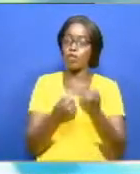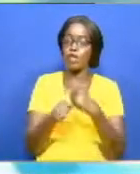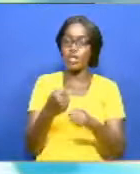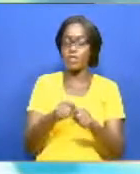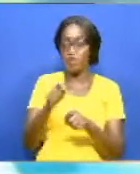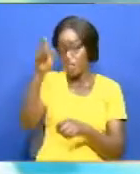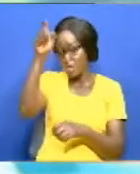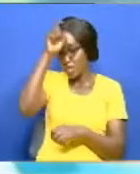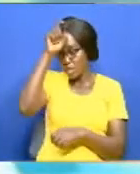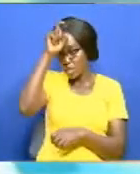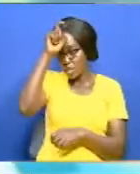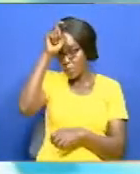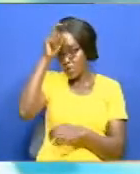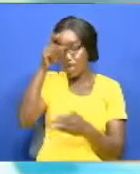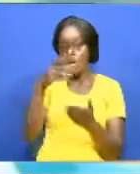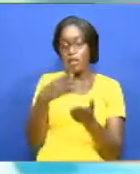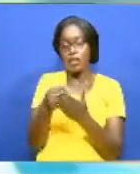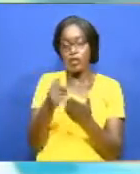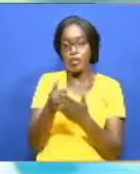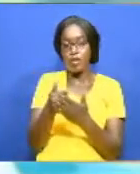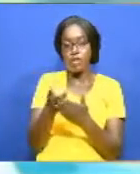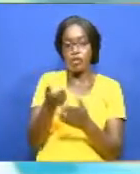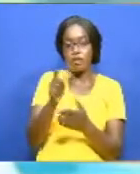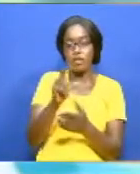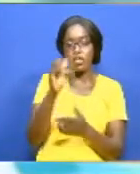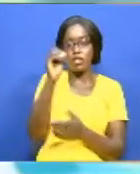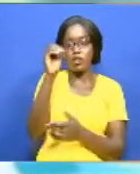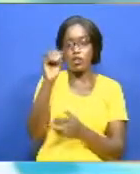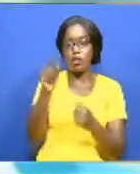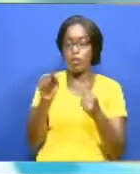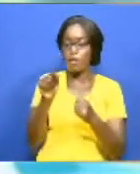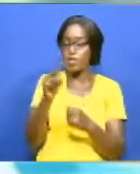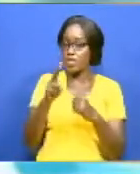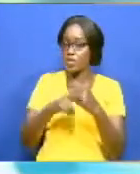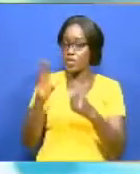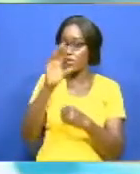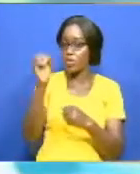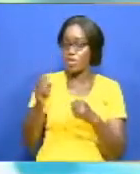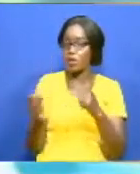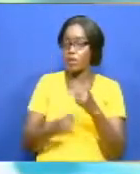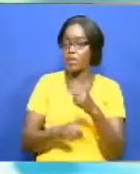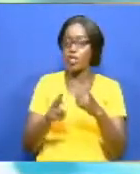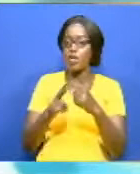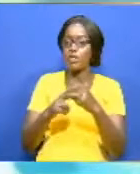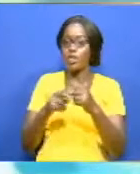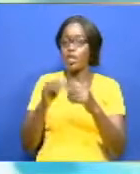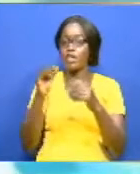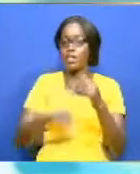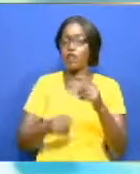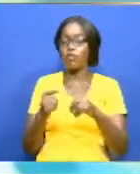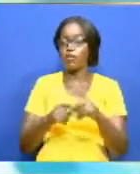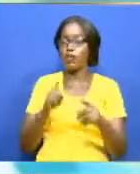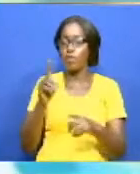the annual core inflation rate reached 0.7% in July, down from 1% in June,